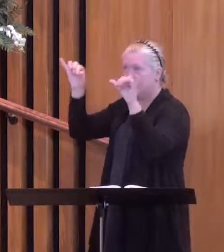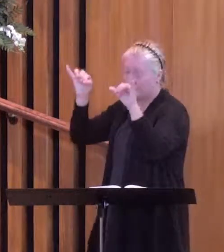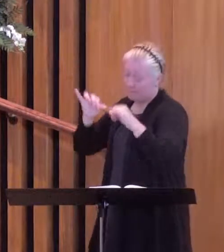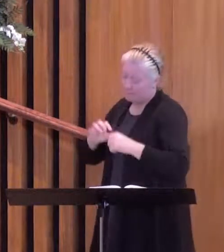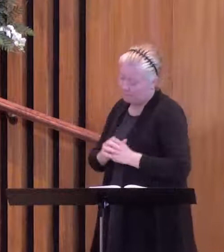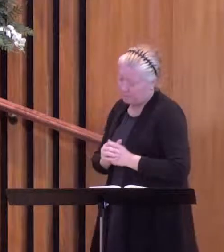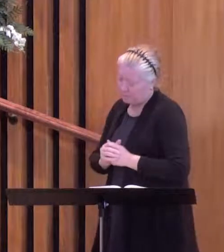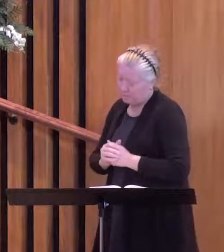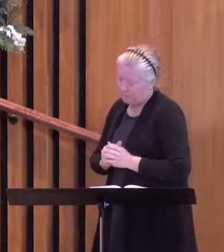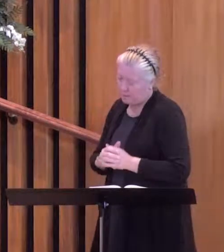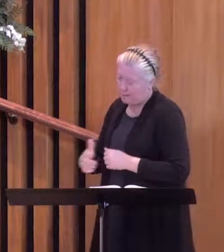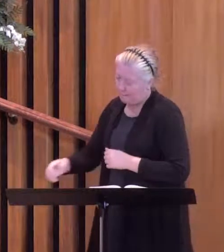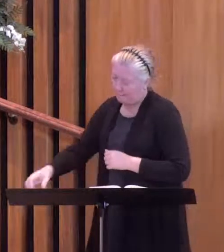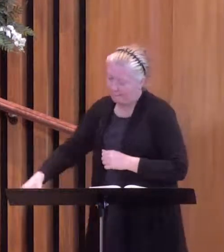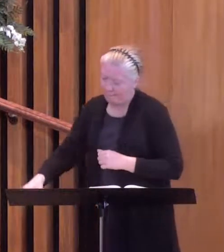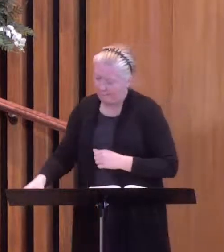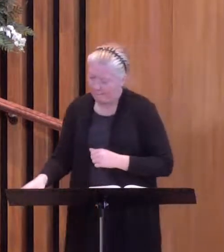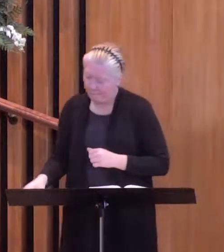living.